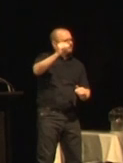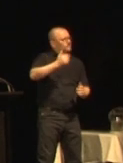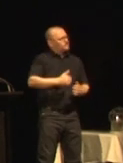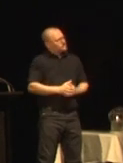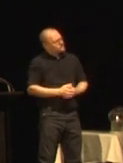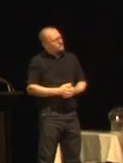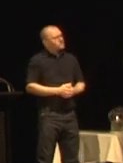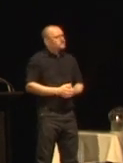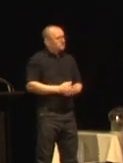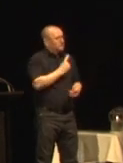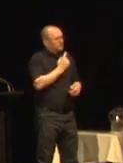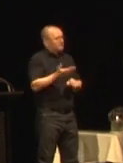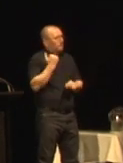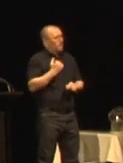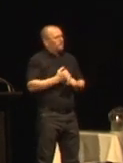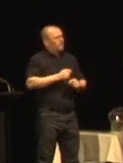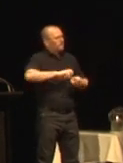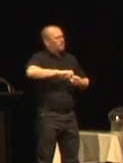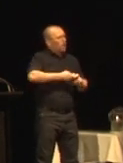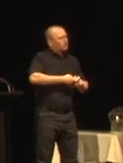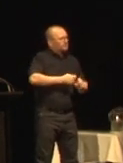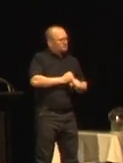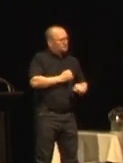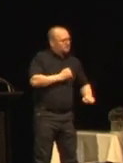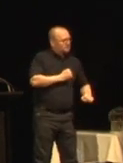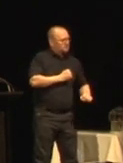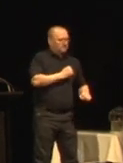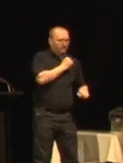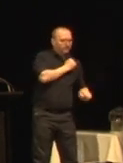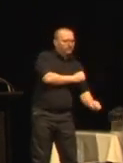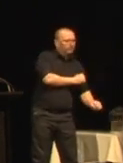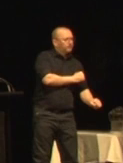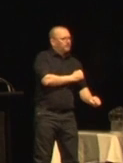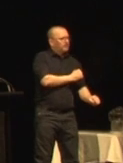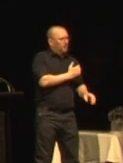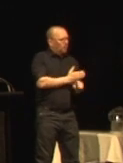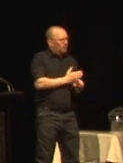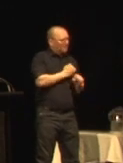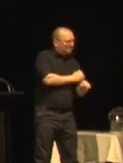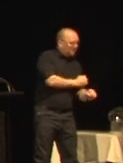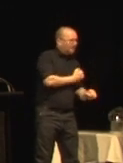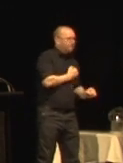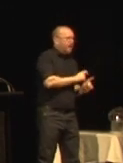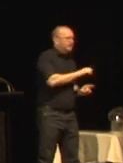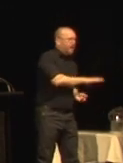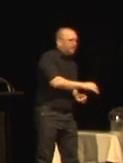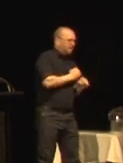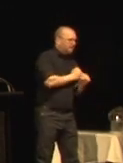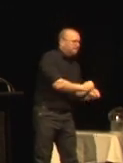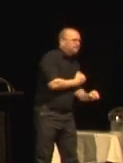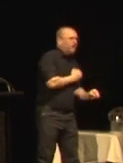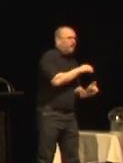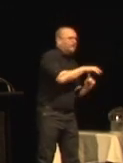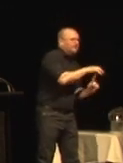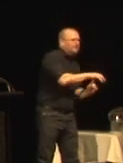cutting the knot between working in my department, working in my institution, working within the highway safety